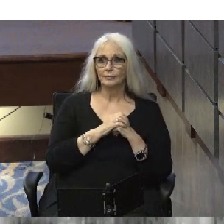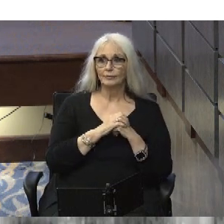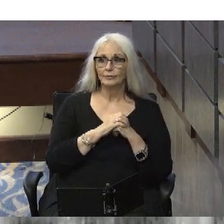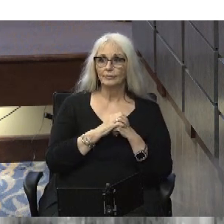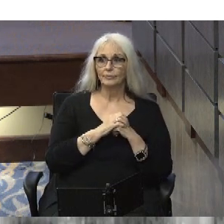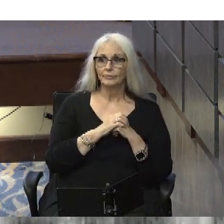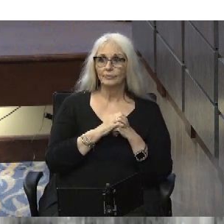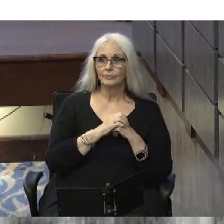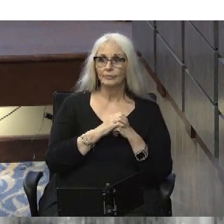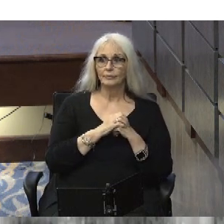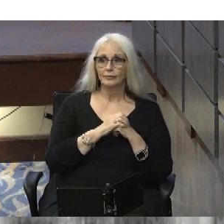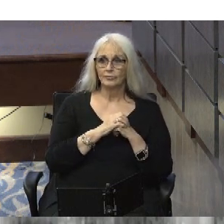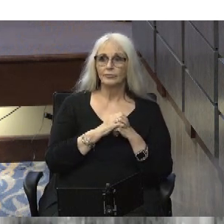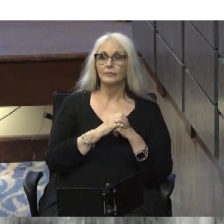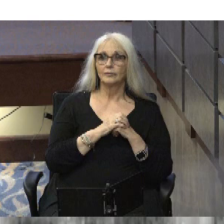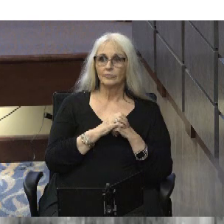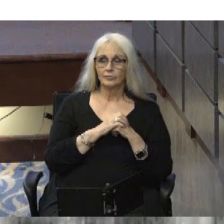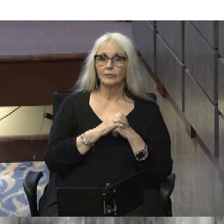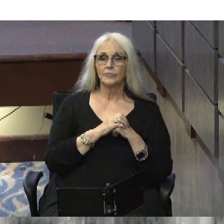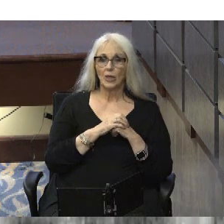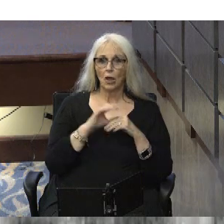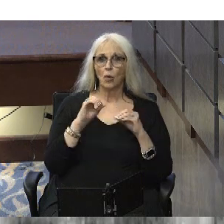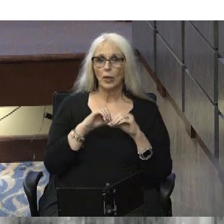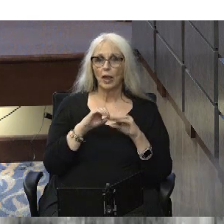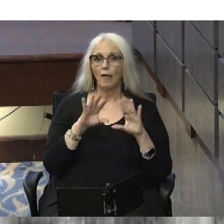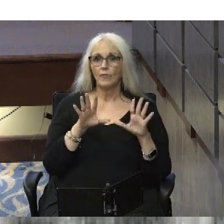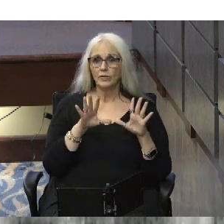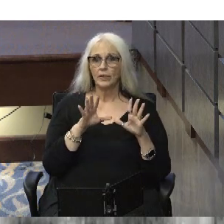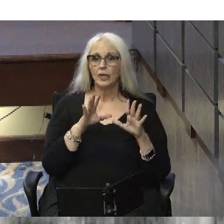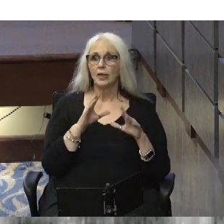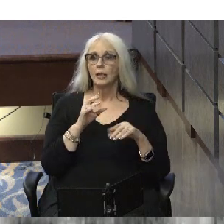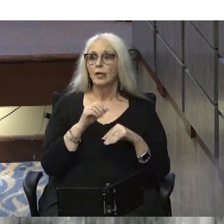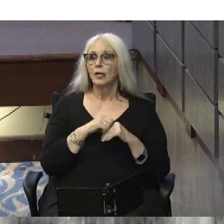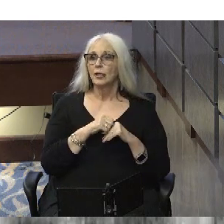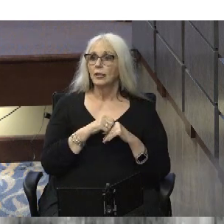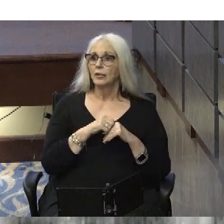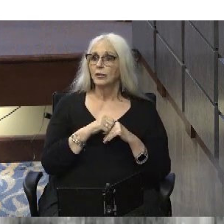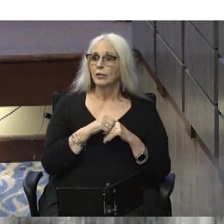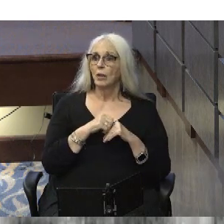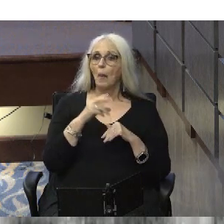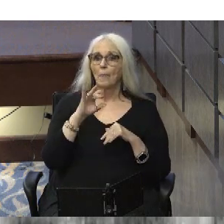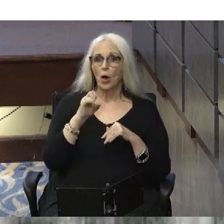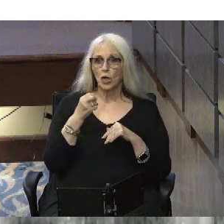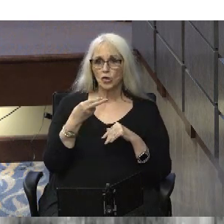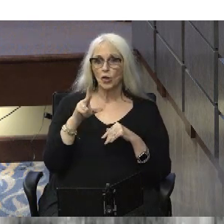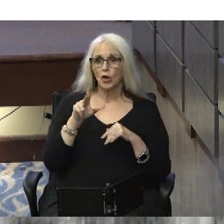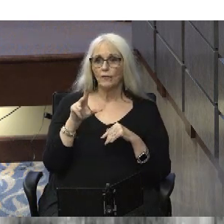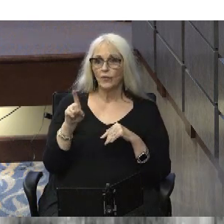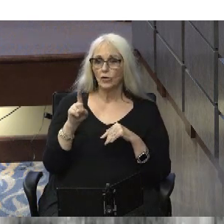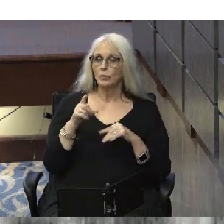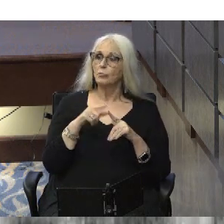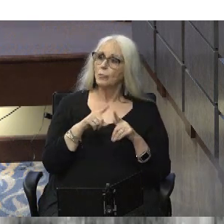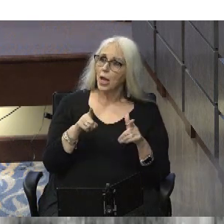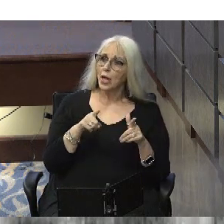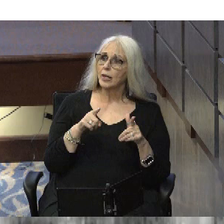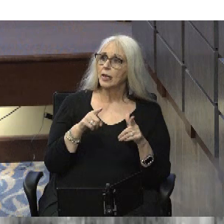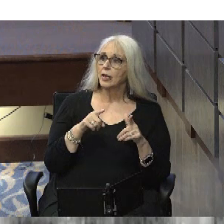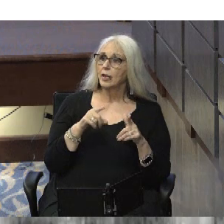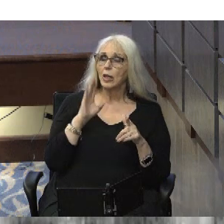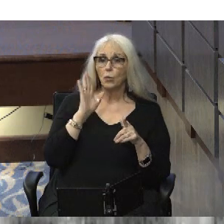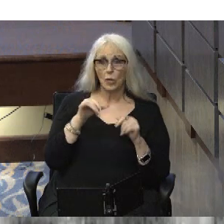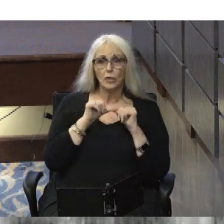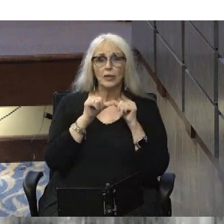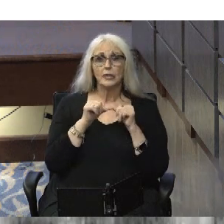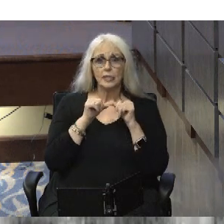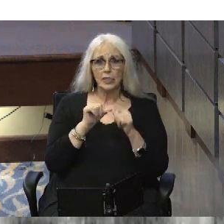These are just important dates. So today, obviously, the deadline for submission to HUD is March 31st, so we will need action, of course. But we'll continue